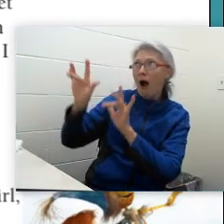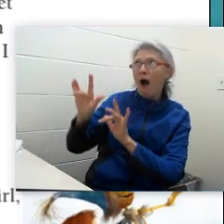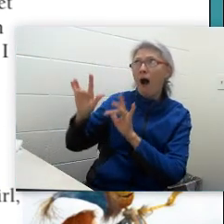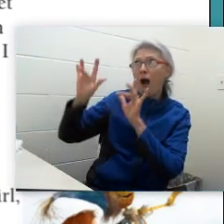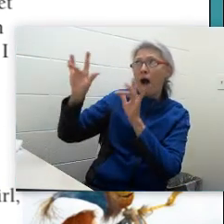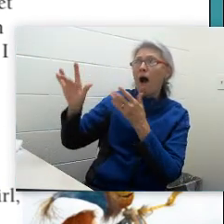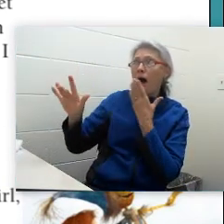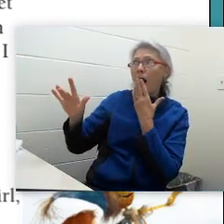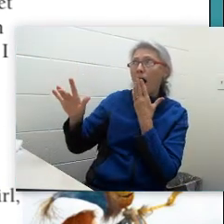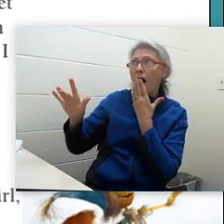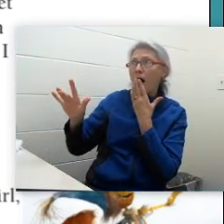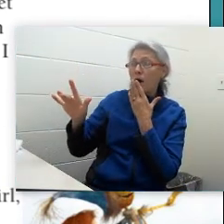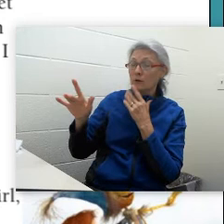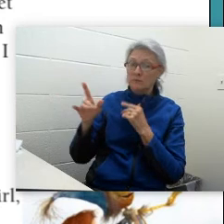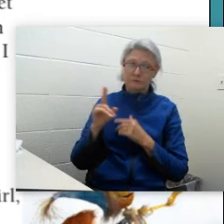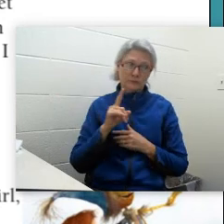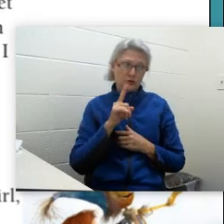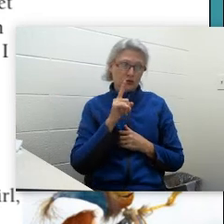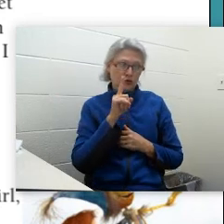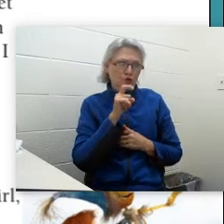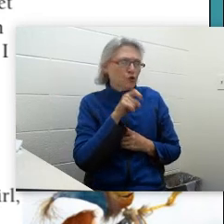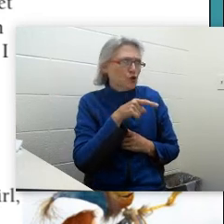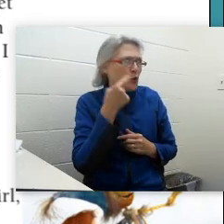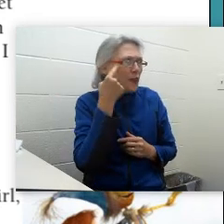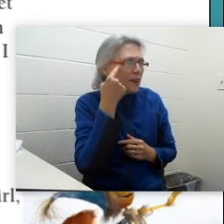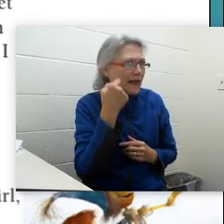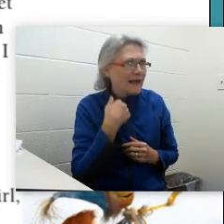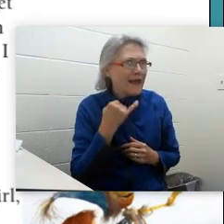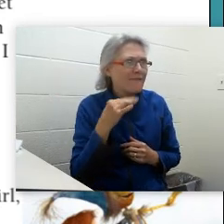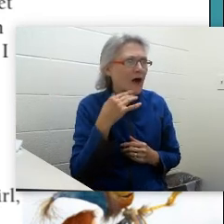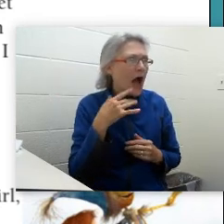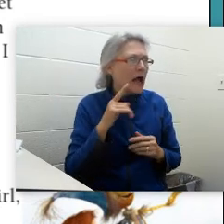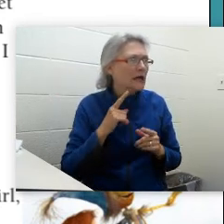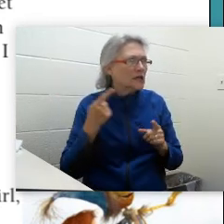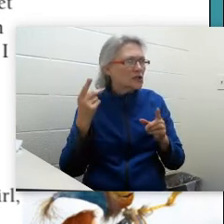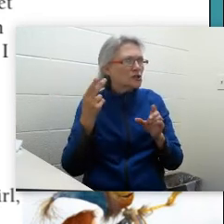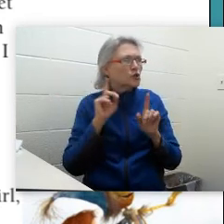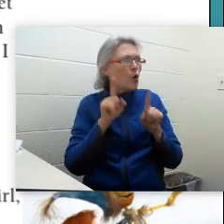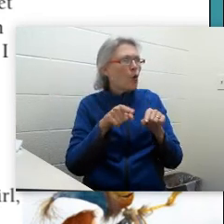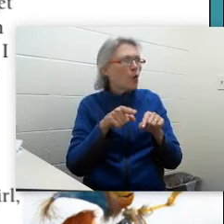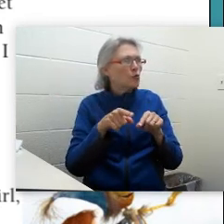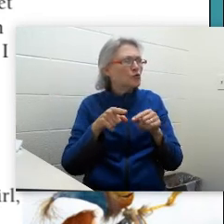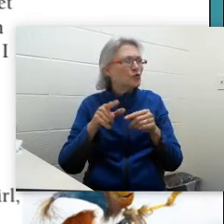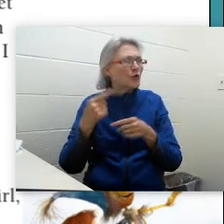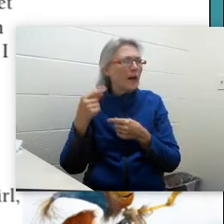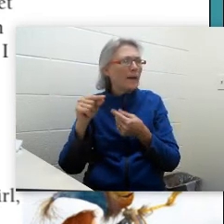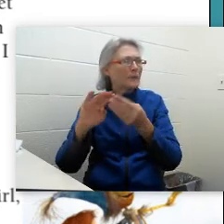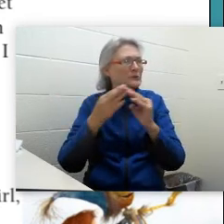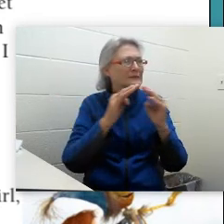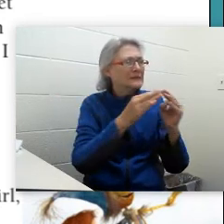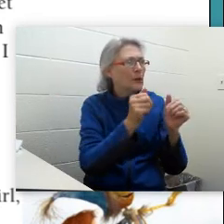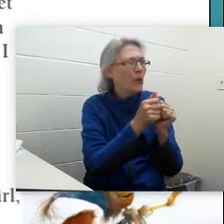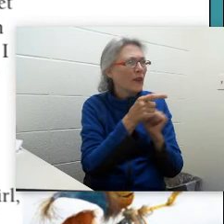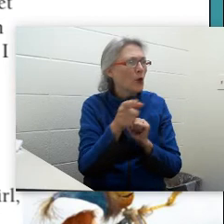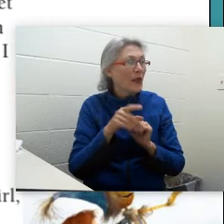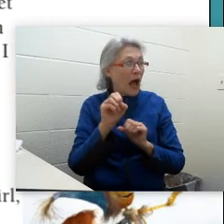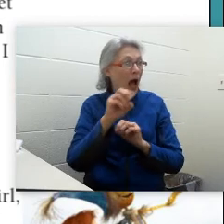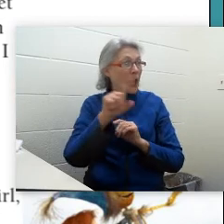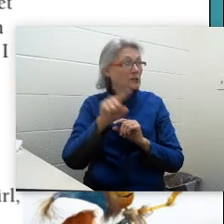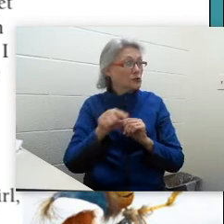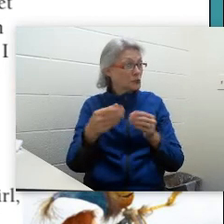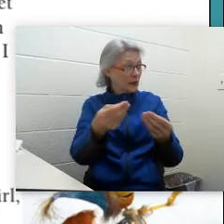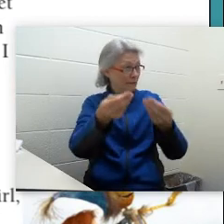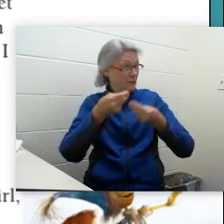you." "Do you think," he asked, "if I go to the Emerald City with you, that Oz would give me some